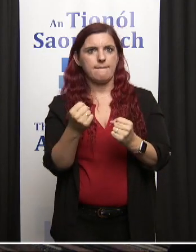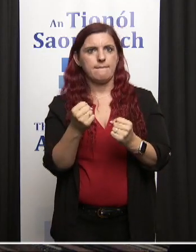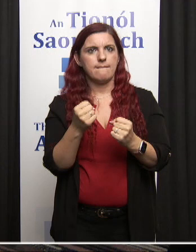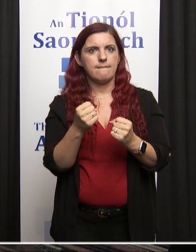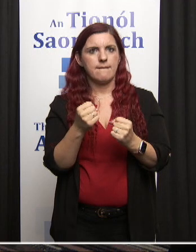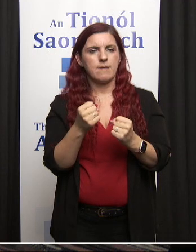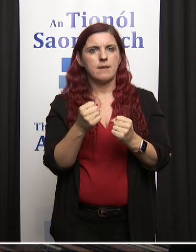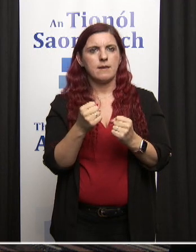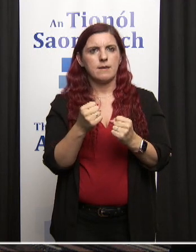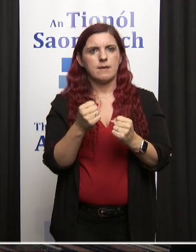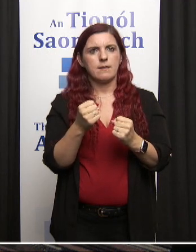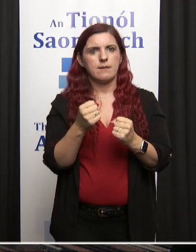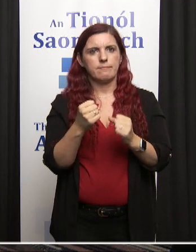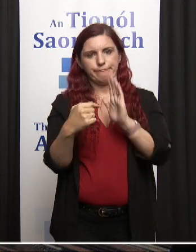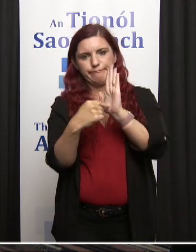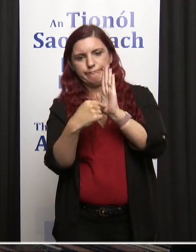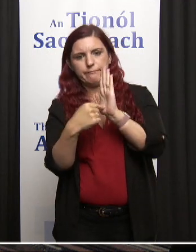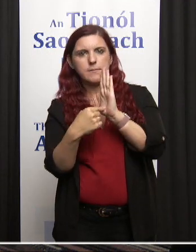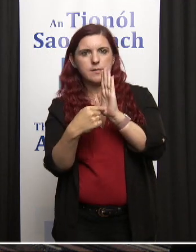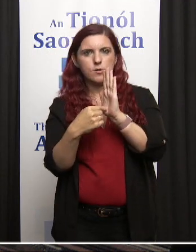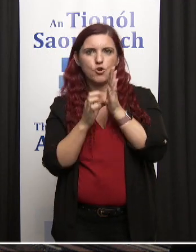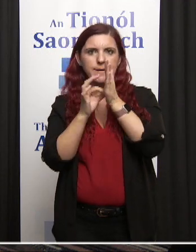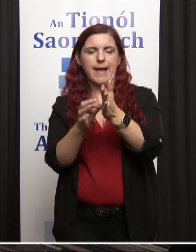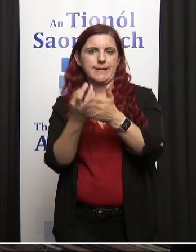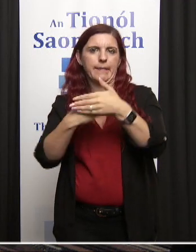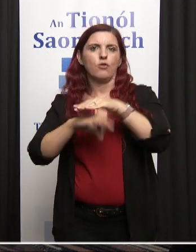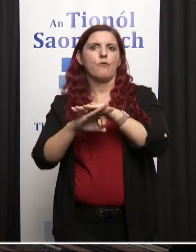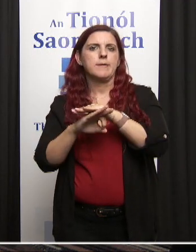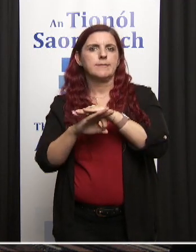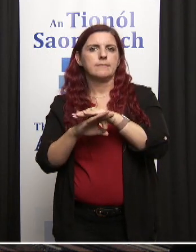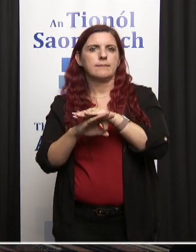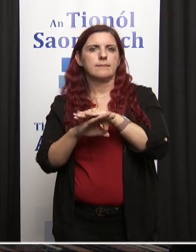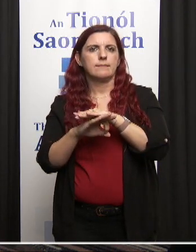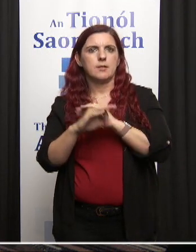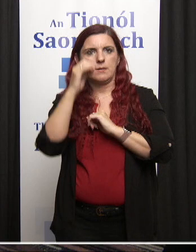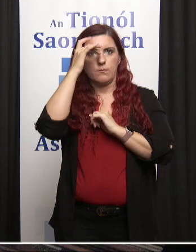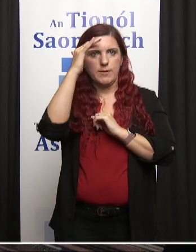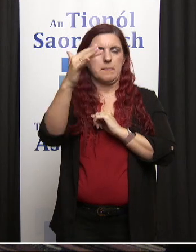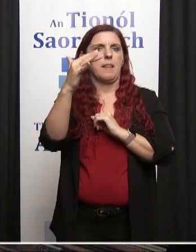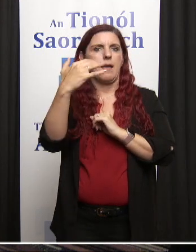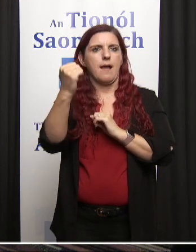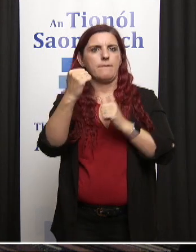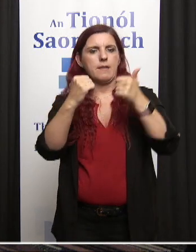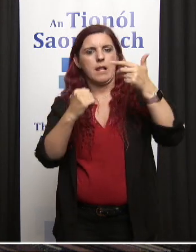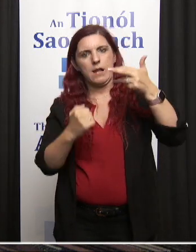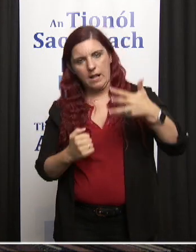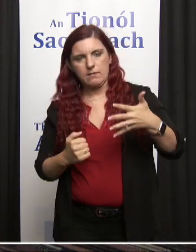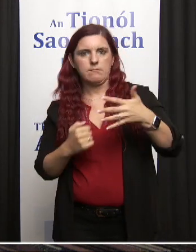so you're pointing the government in a particular direction. We recommend, as a principle, the structure has A, B, C, D,